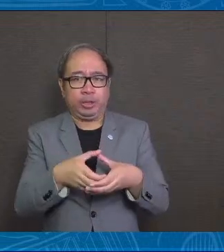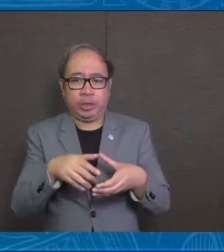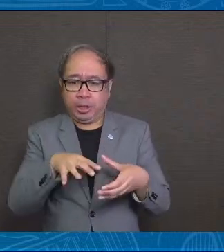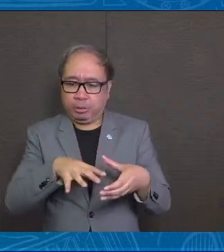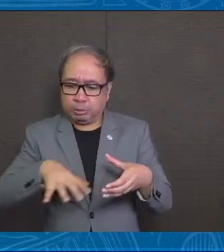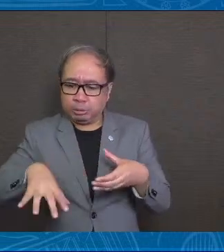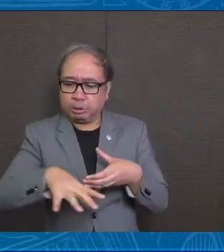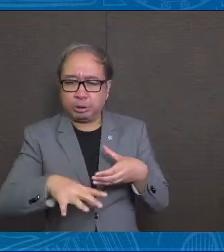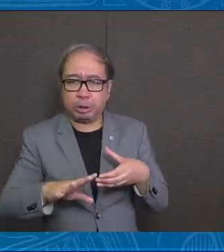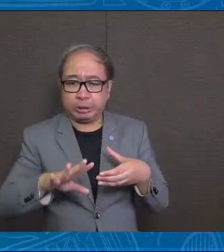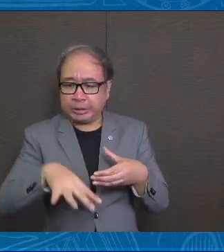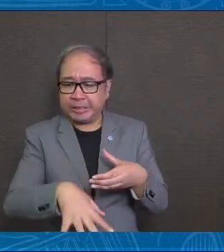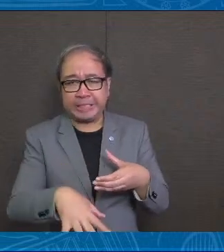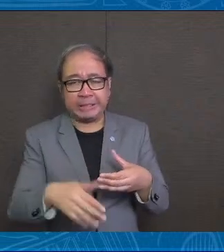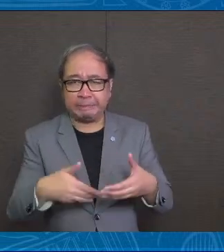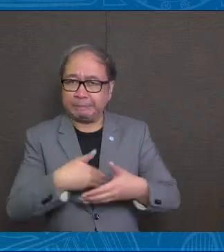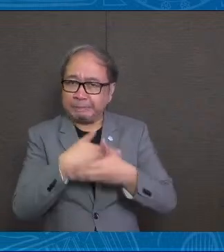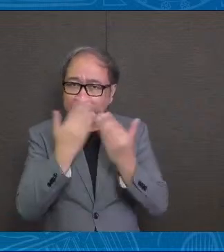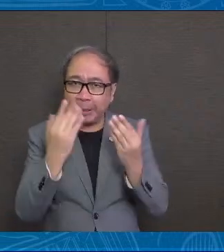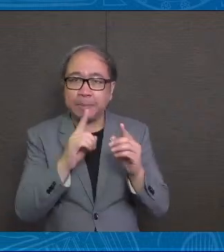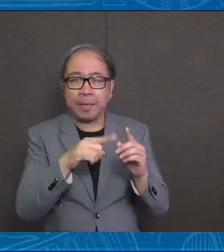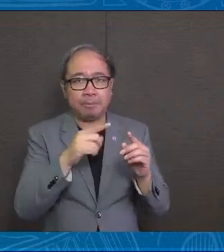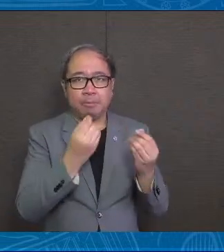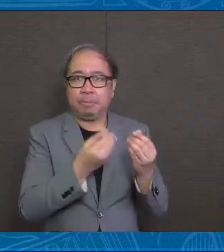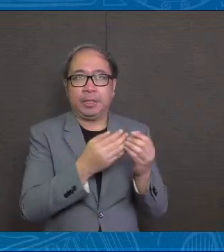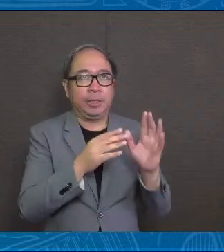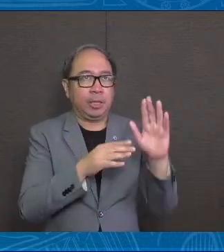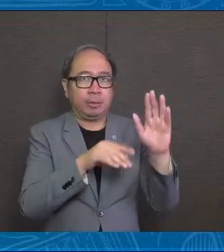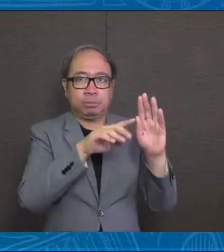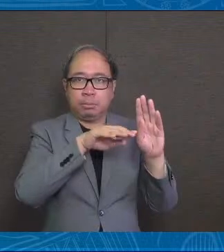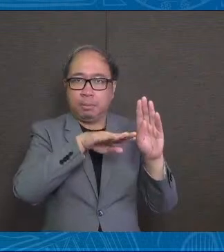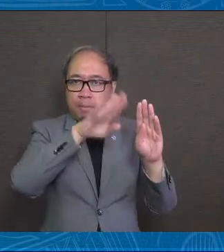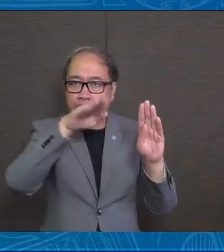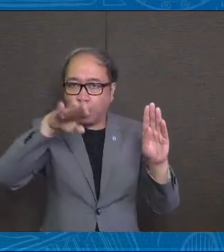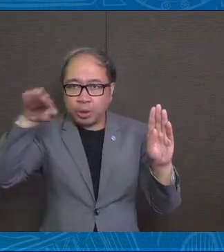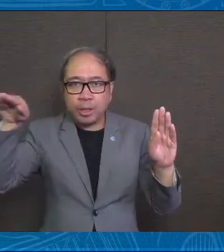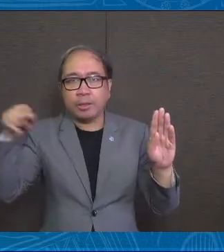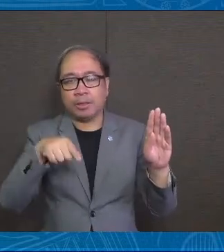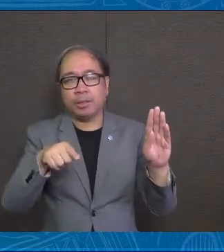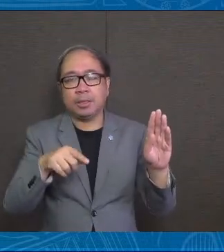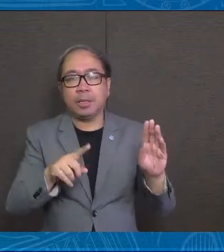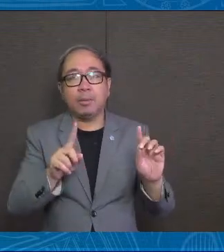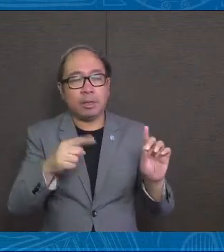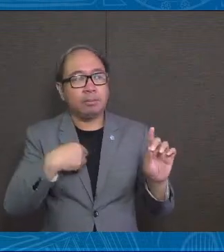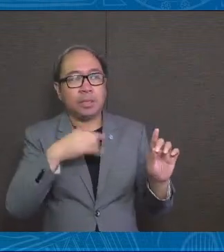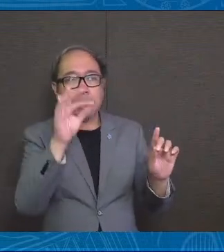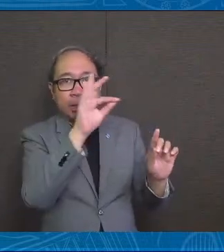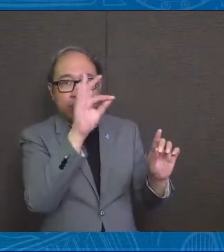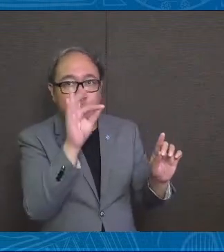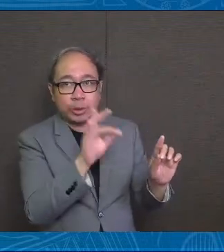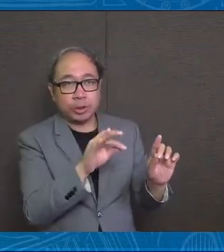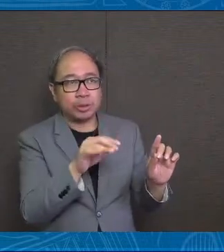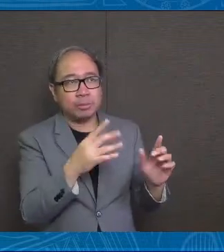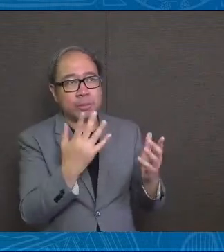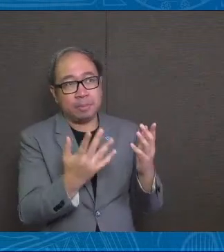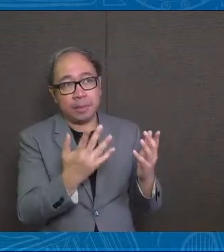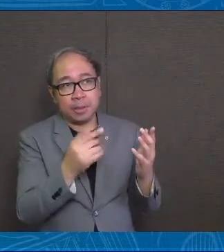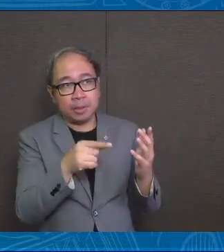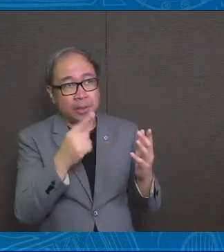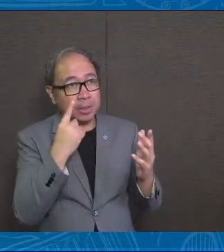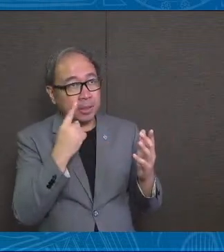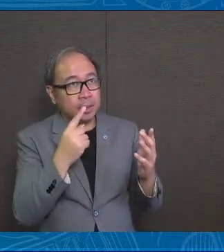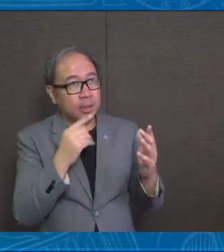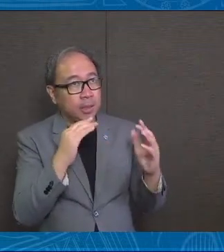mountainous country. My question is fire considered as a disaster?